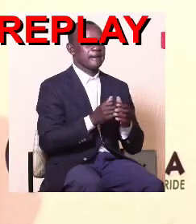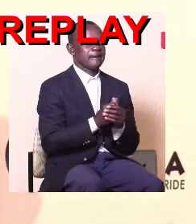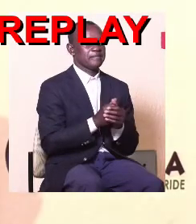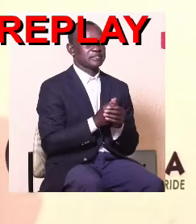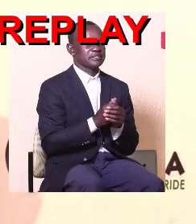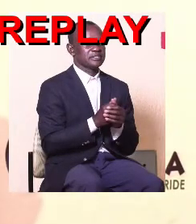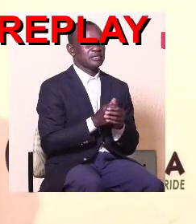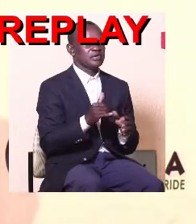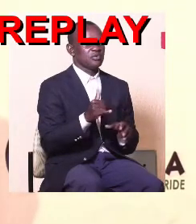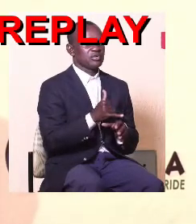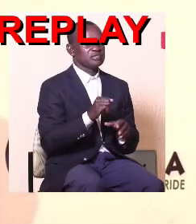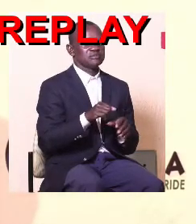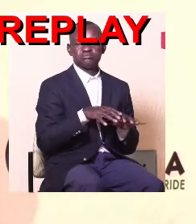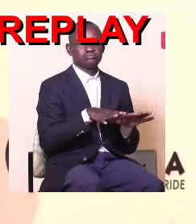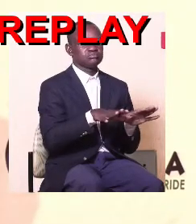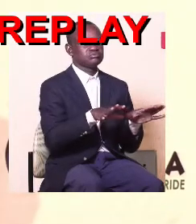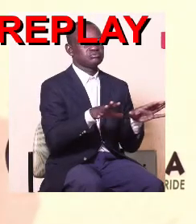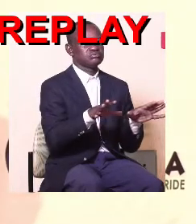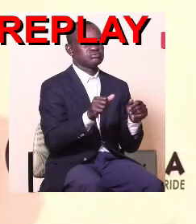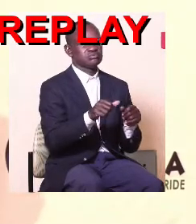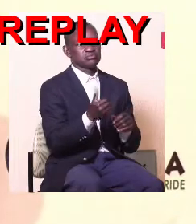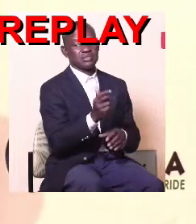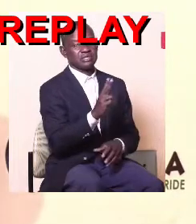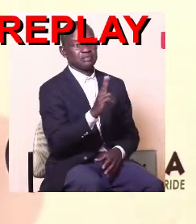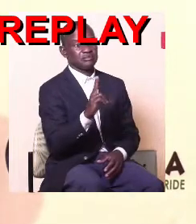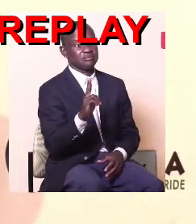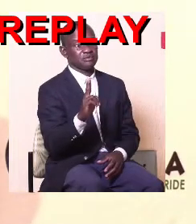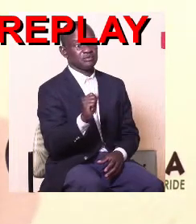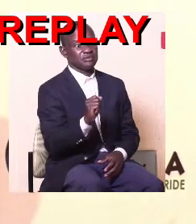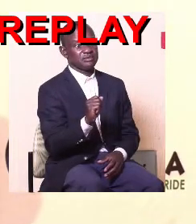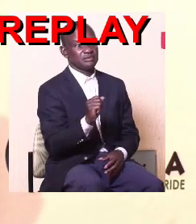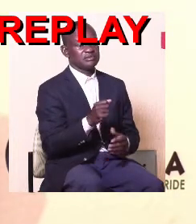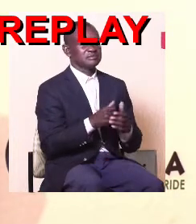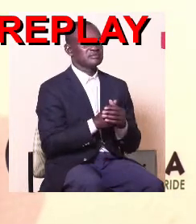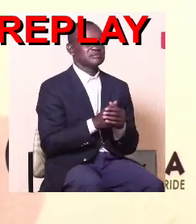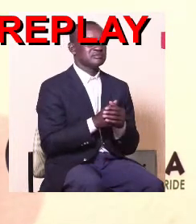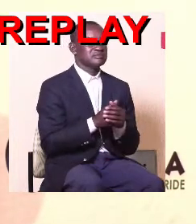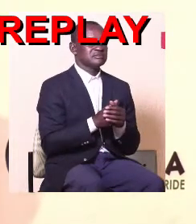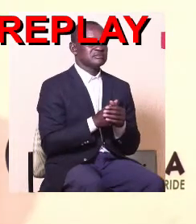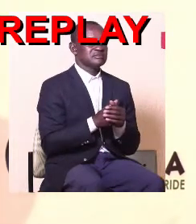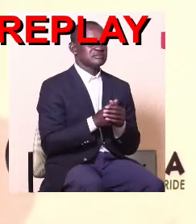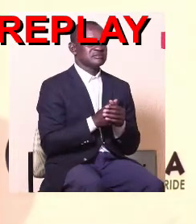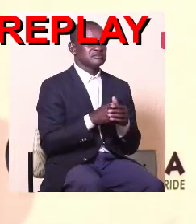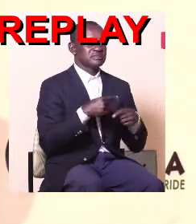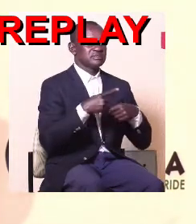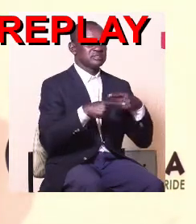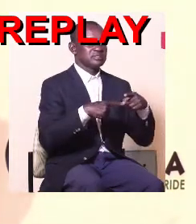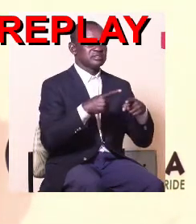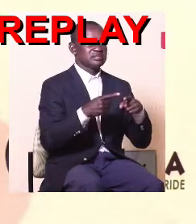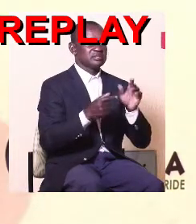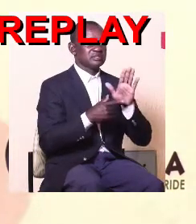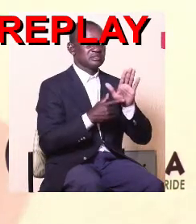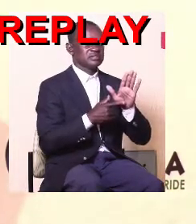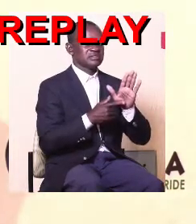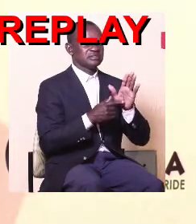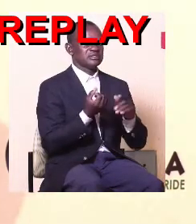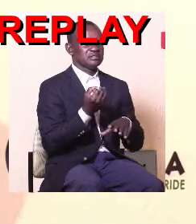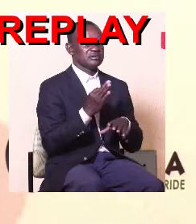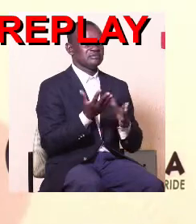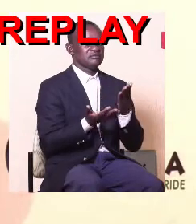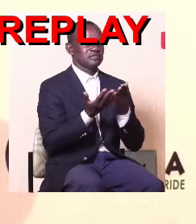propagated in that respect. Now there is that measure indicate when it is